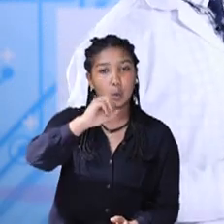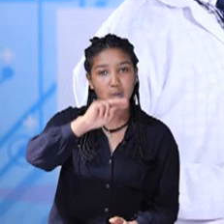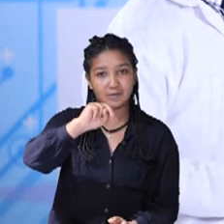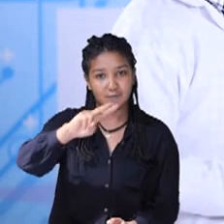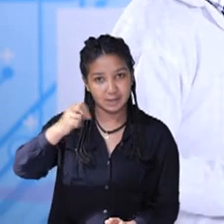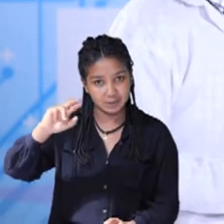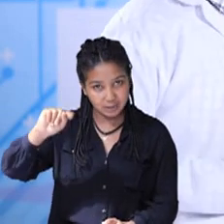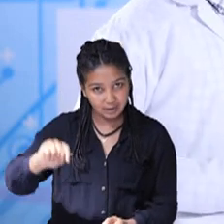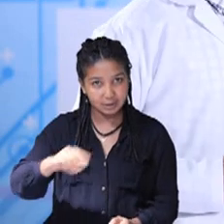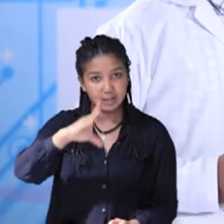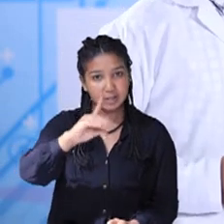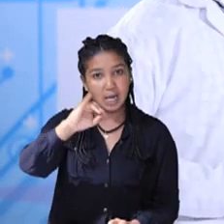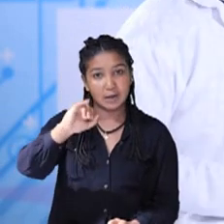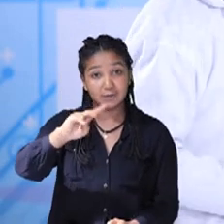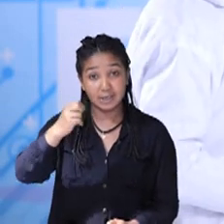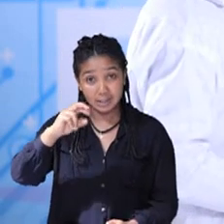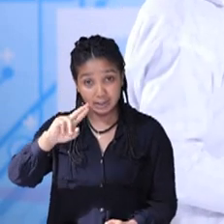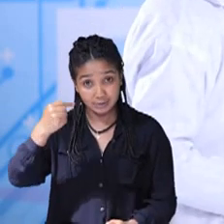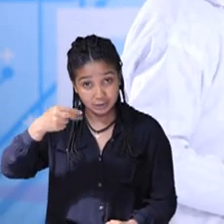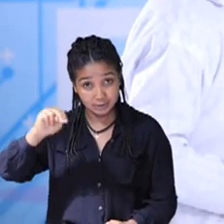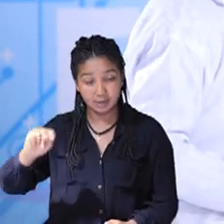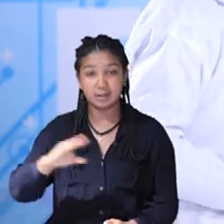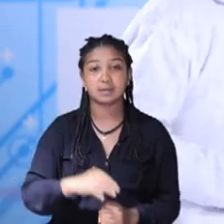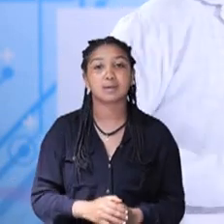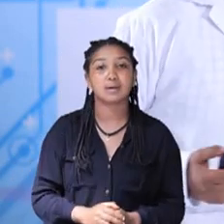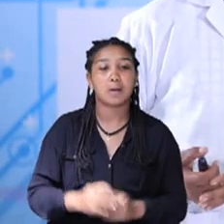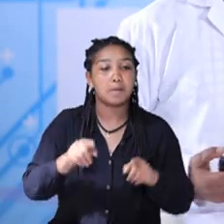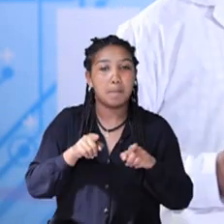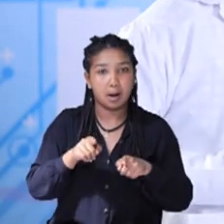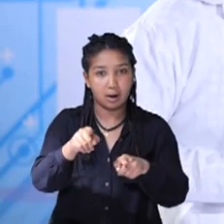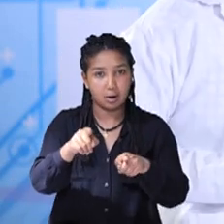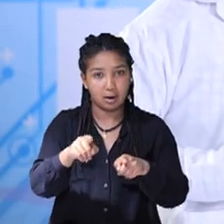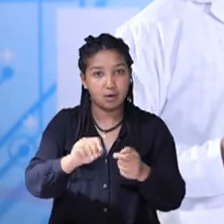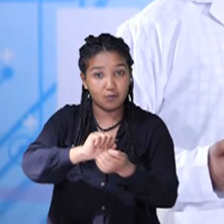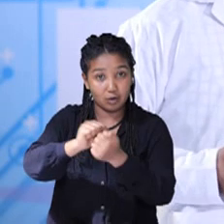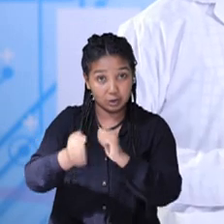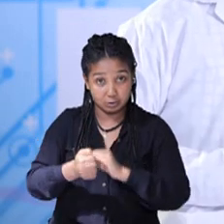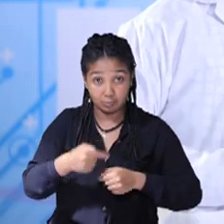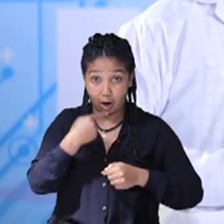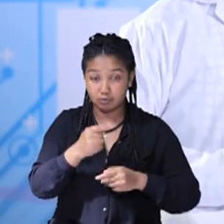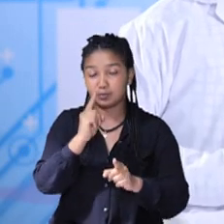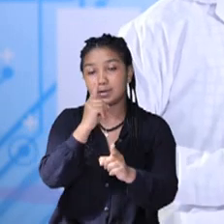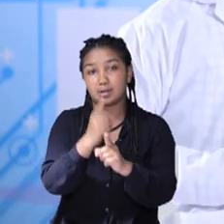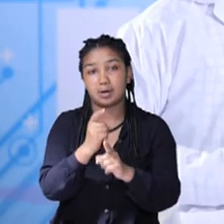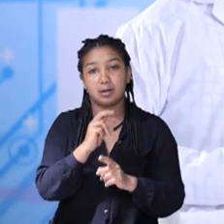evolution, divergent evolution, and parallel evolution, you are